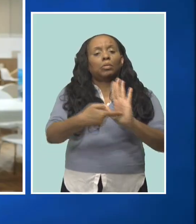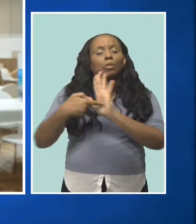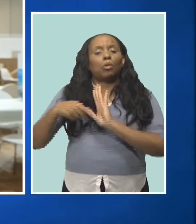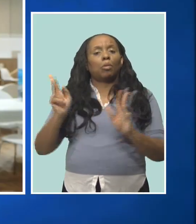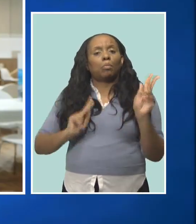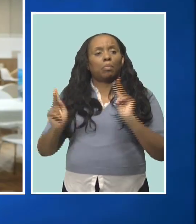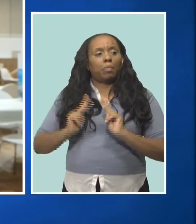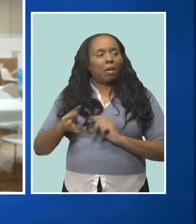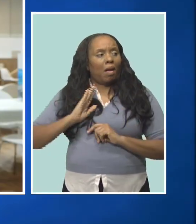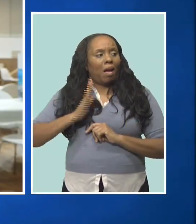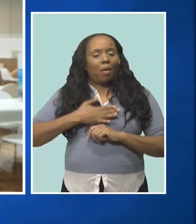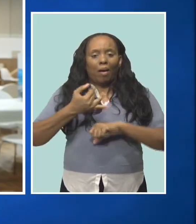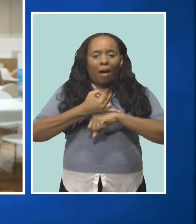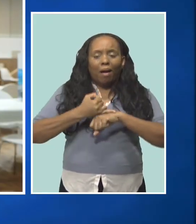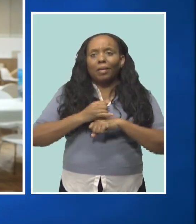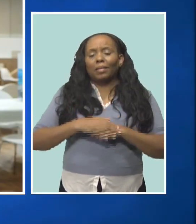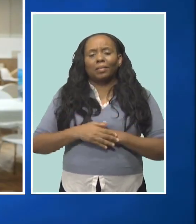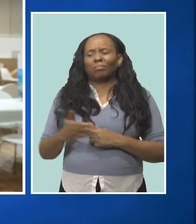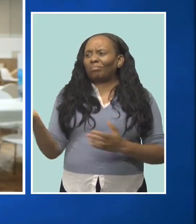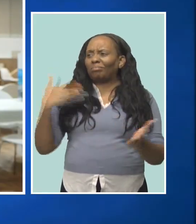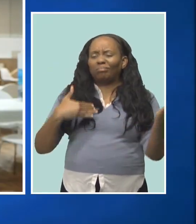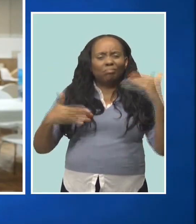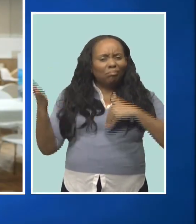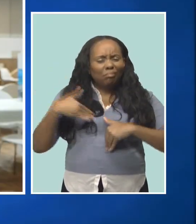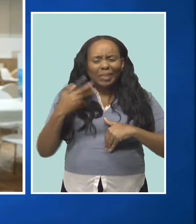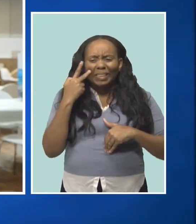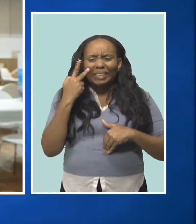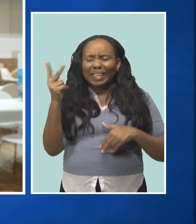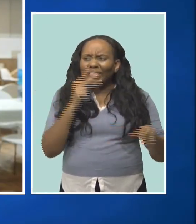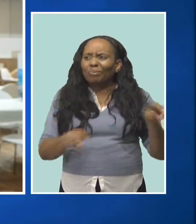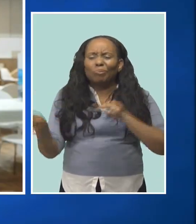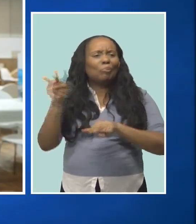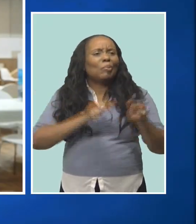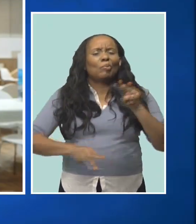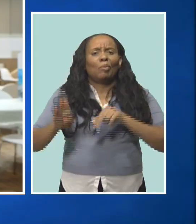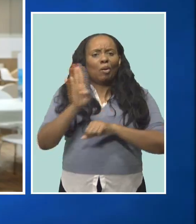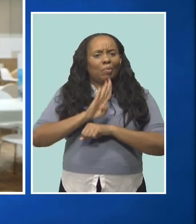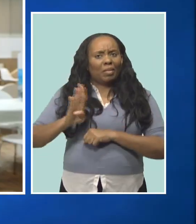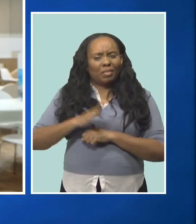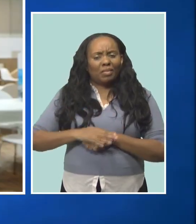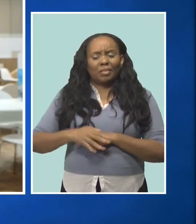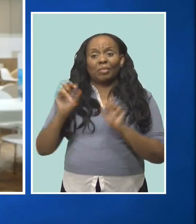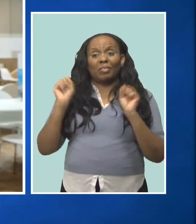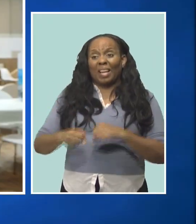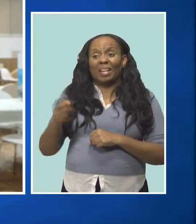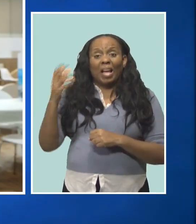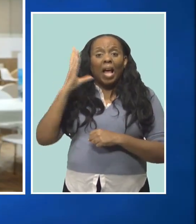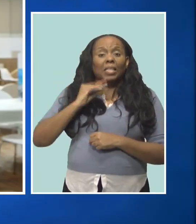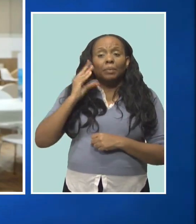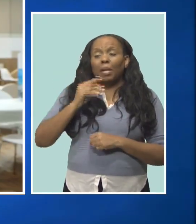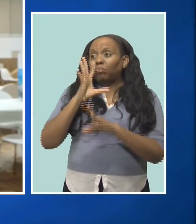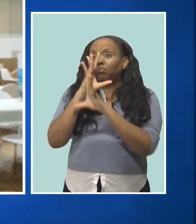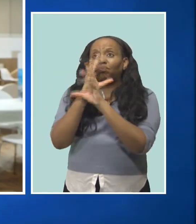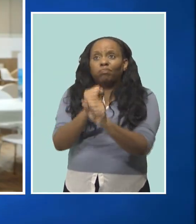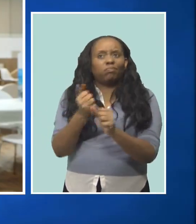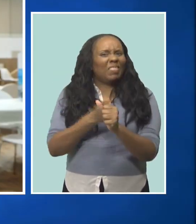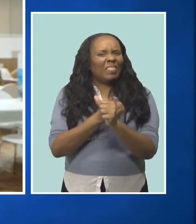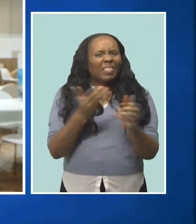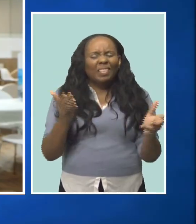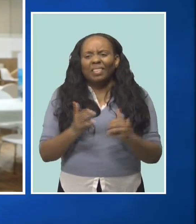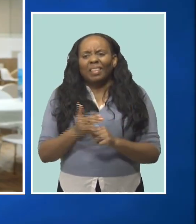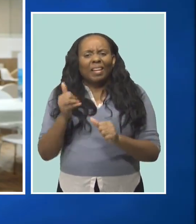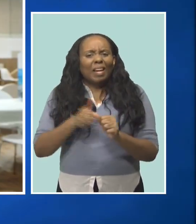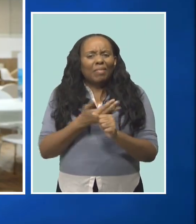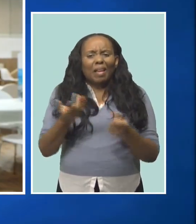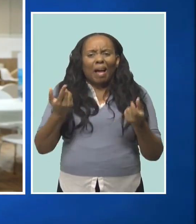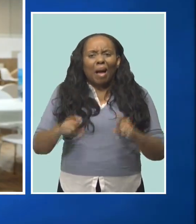to come here, what we have to offer. Not only here, they're actually going to be on island, so they get to see what's new, what's happening. There